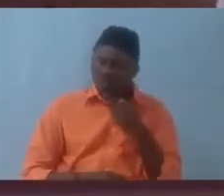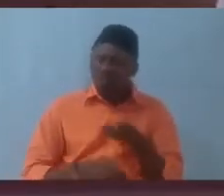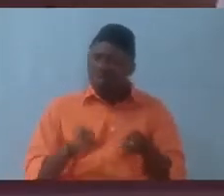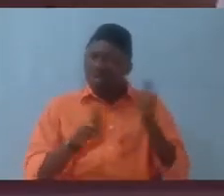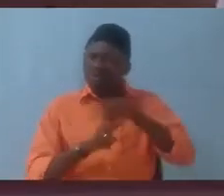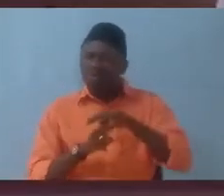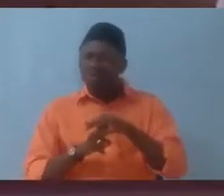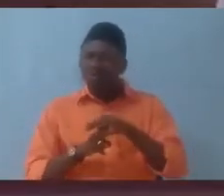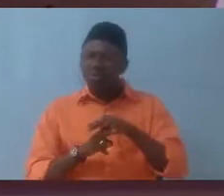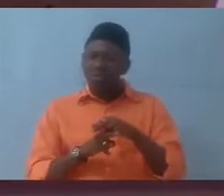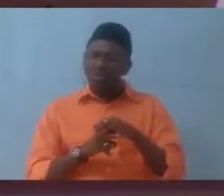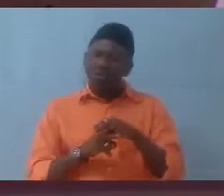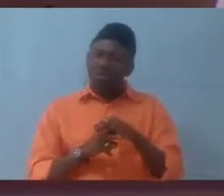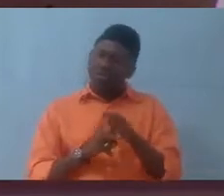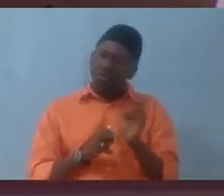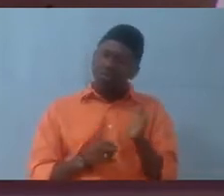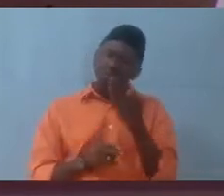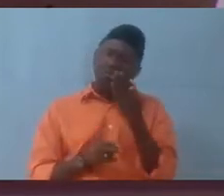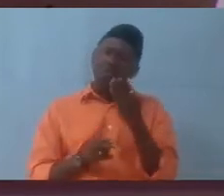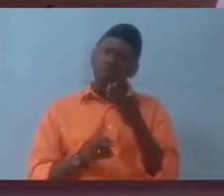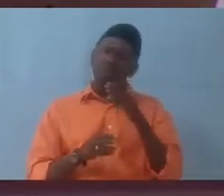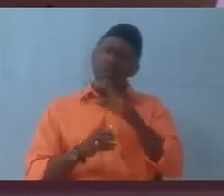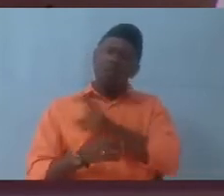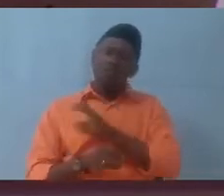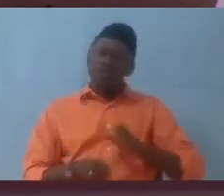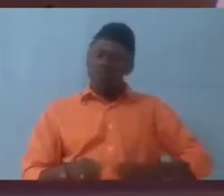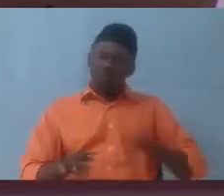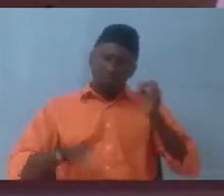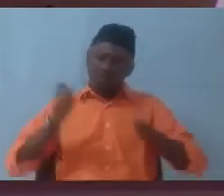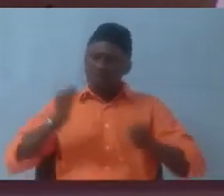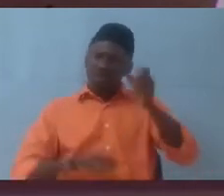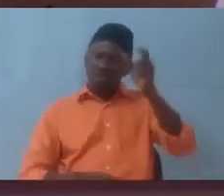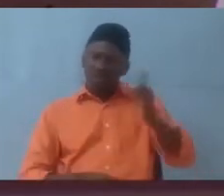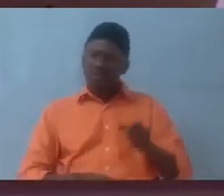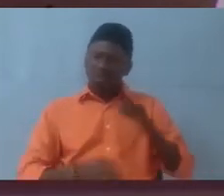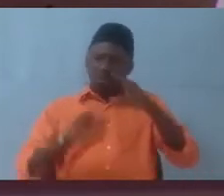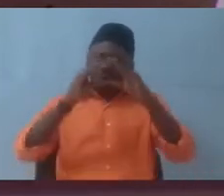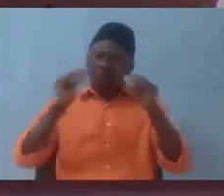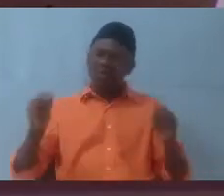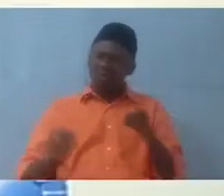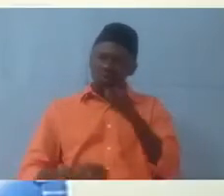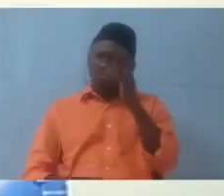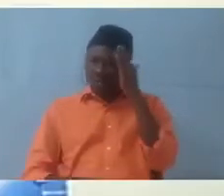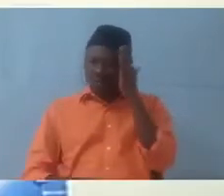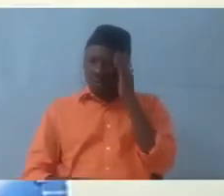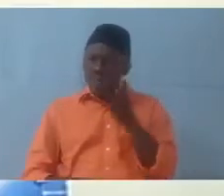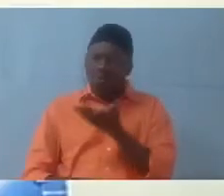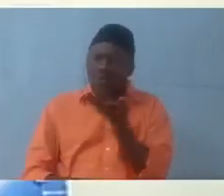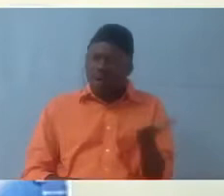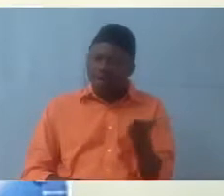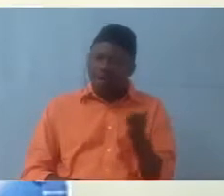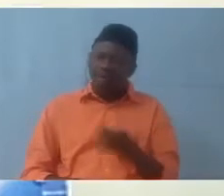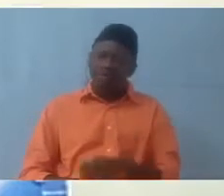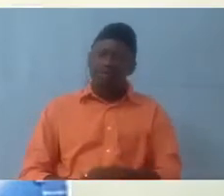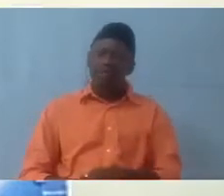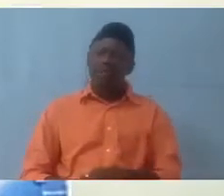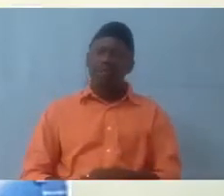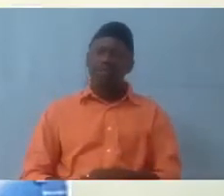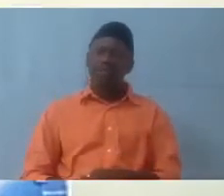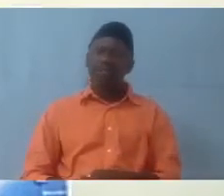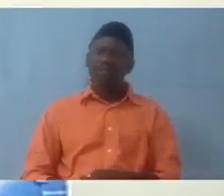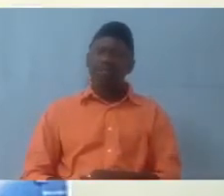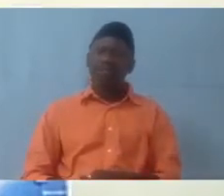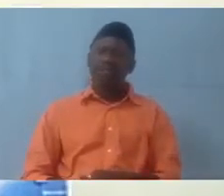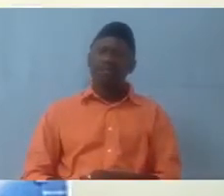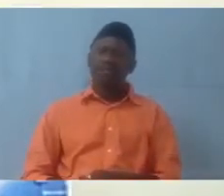office? Mr. Gomez, ndax ba jamono joju xamone nga lan motax ñu soxla won la office chief justice? Oh yes, I had no prior information,